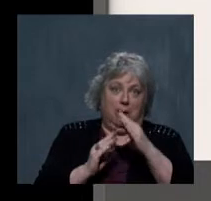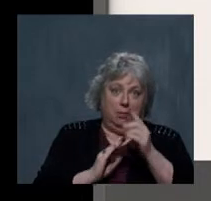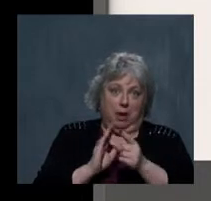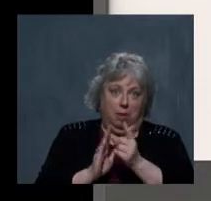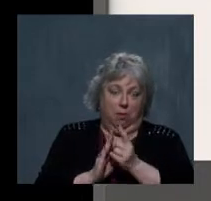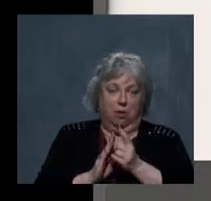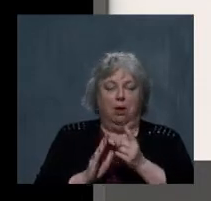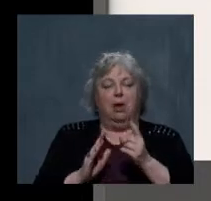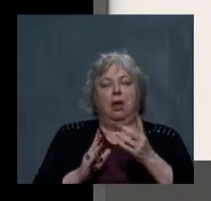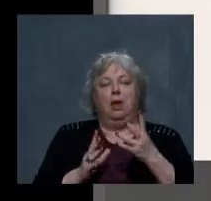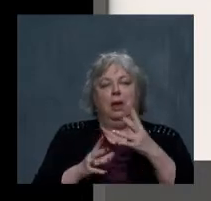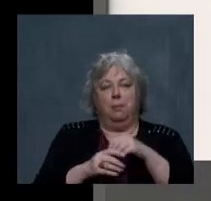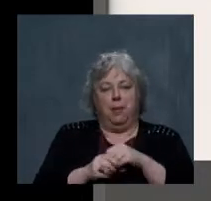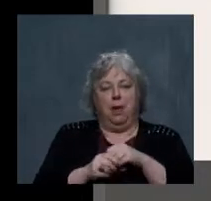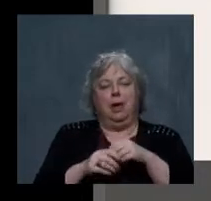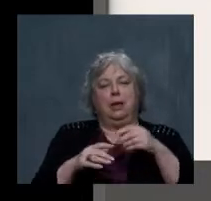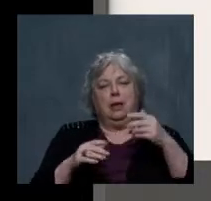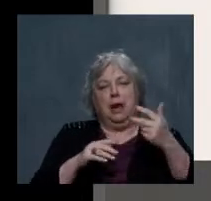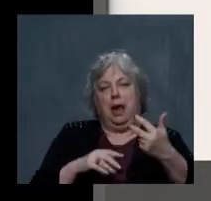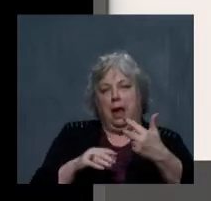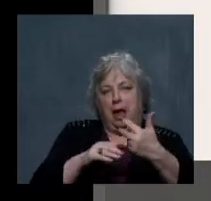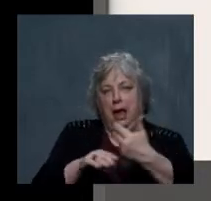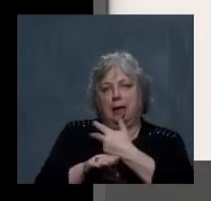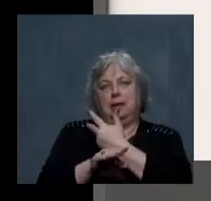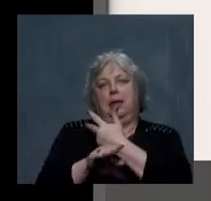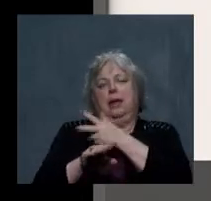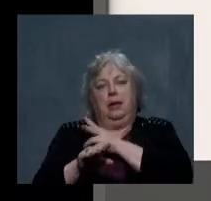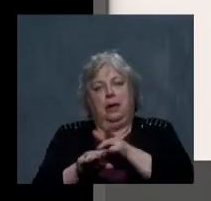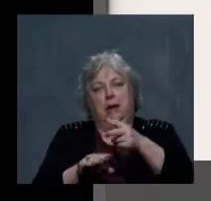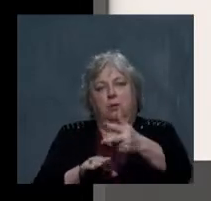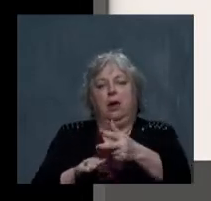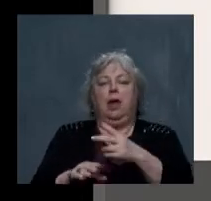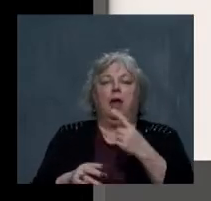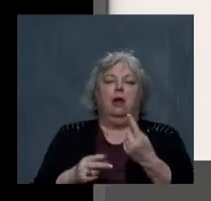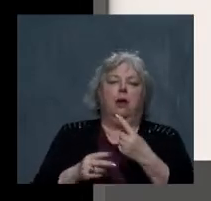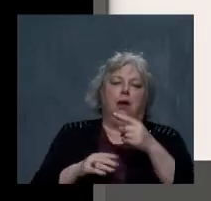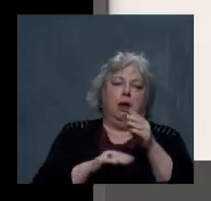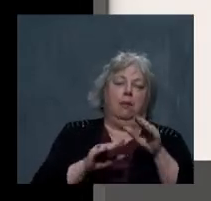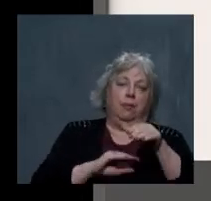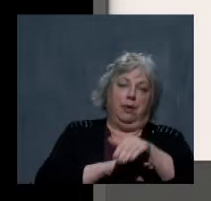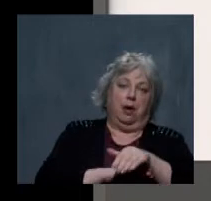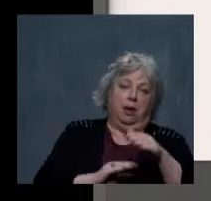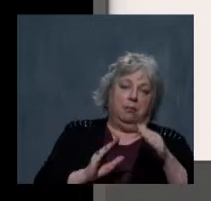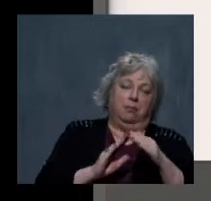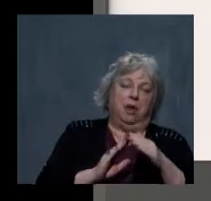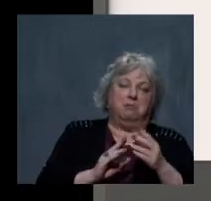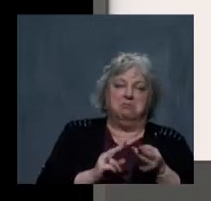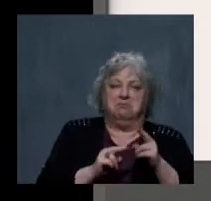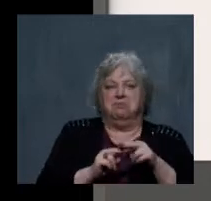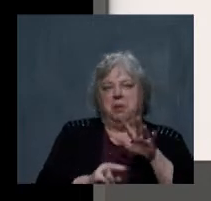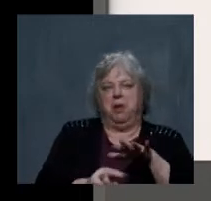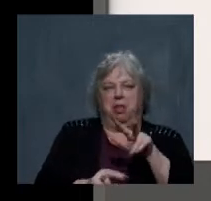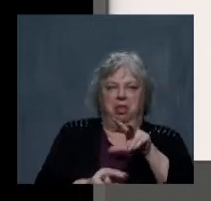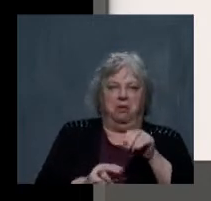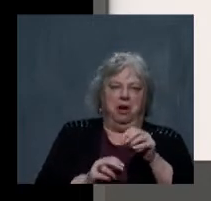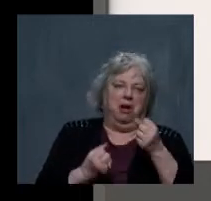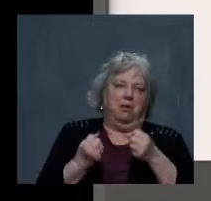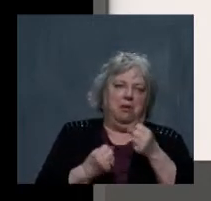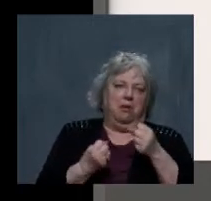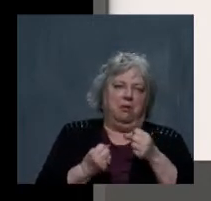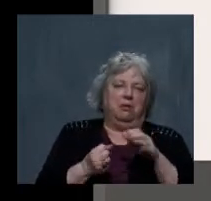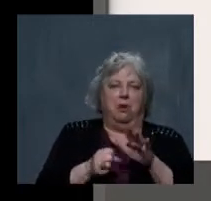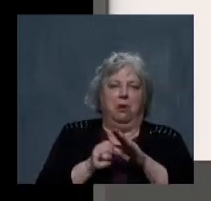combined entering and exiting, and an increase of only about 30 cars in the PM peak hour, combined entering and